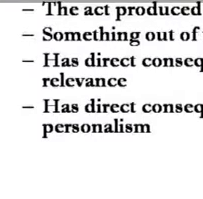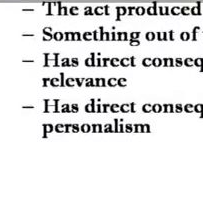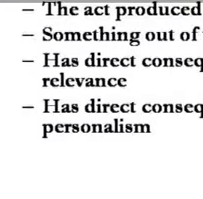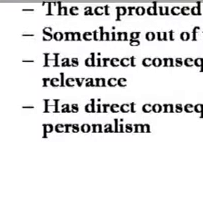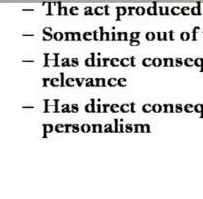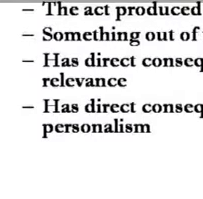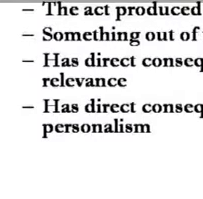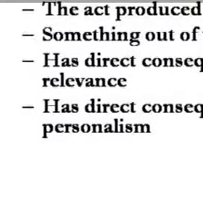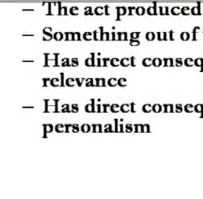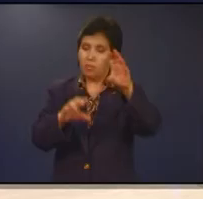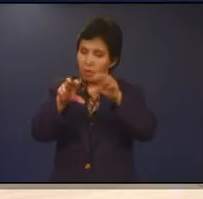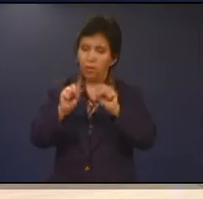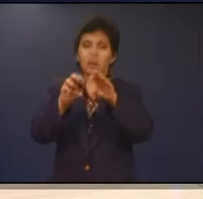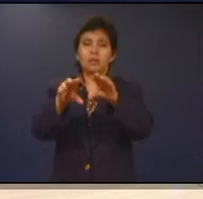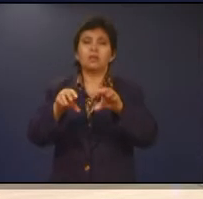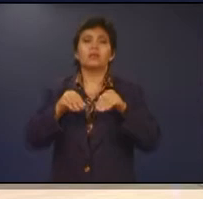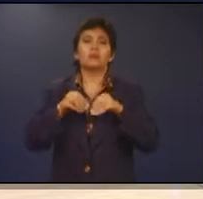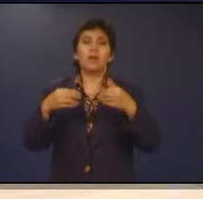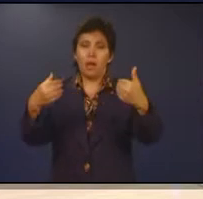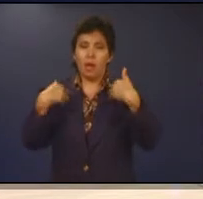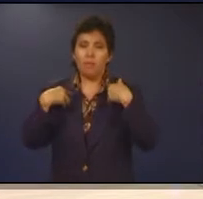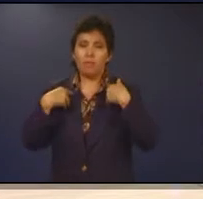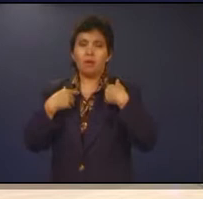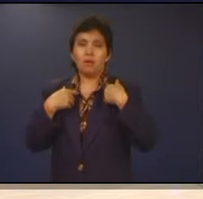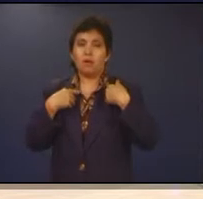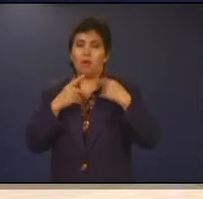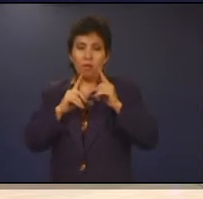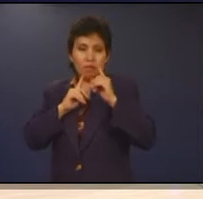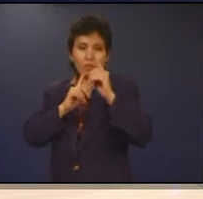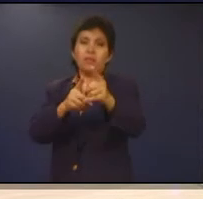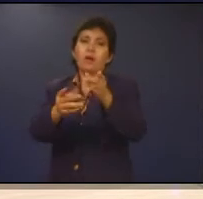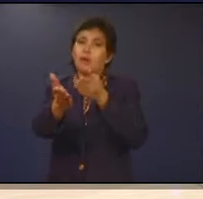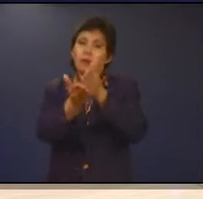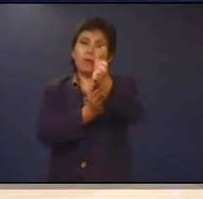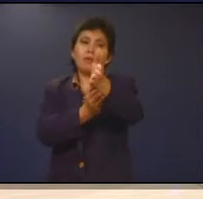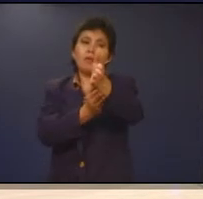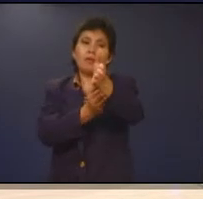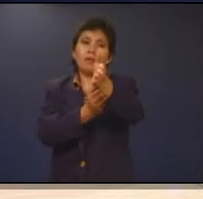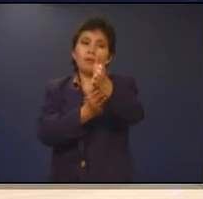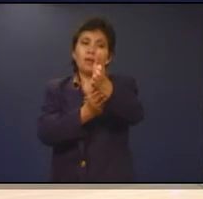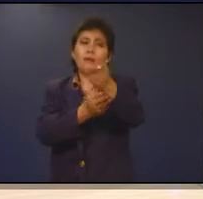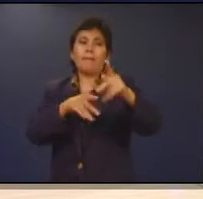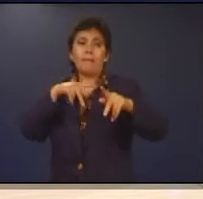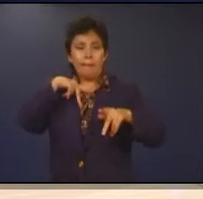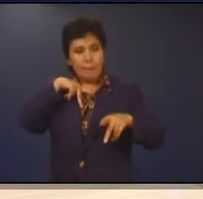hedonic relevance. And it has a direct consequences on us, which